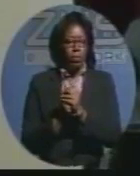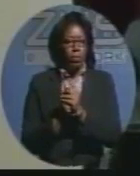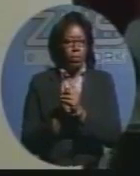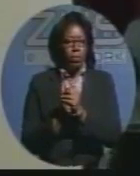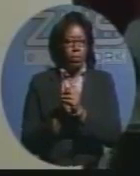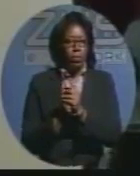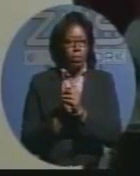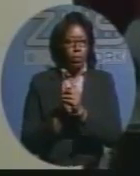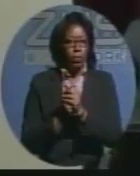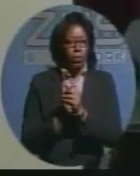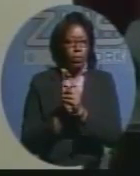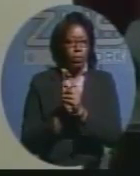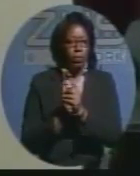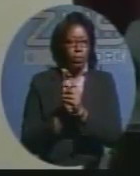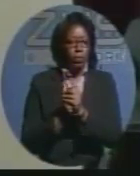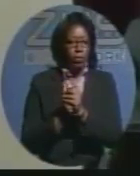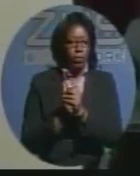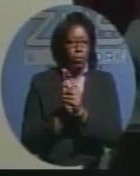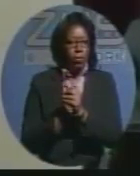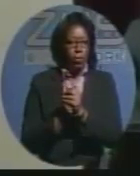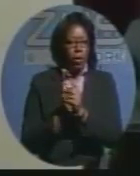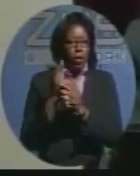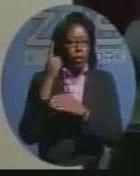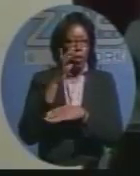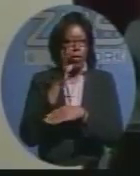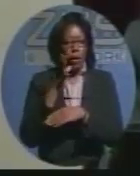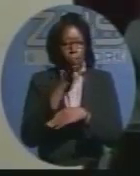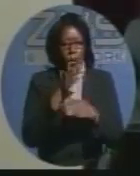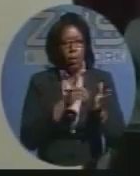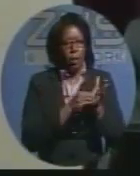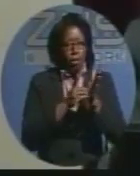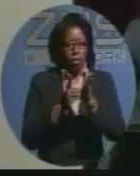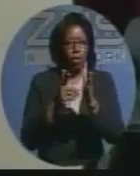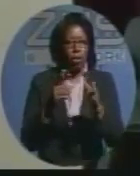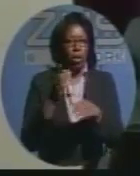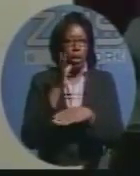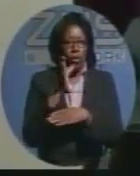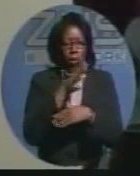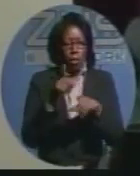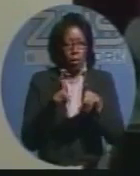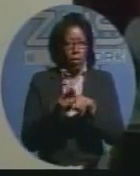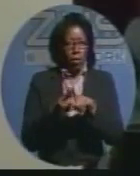not only experimental farming, but also demonstration farming, okay?